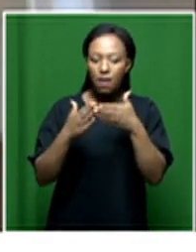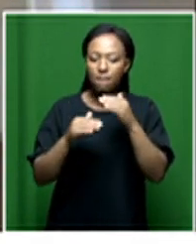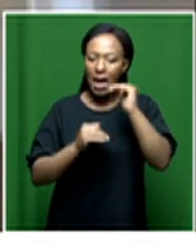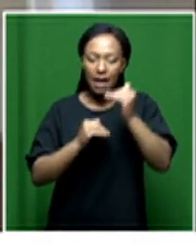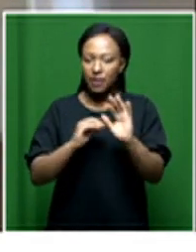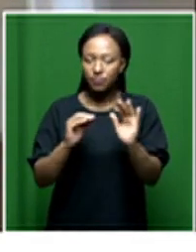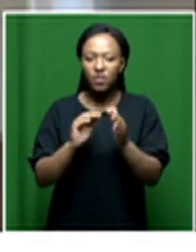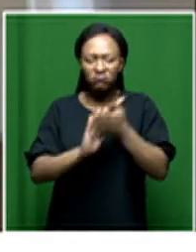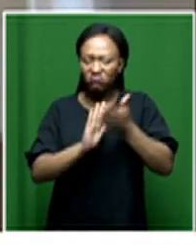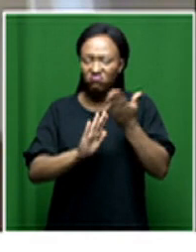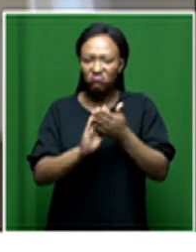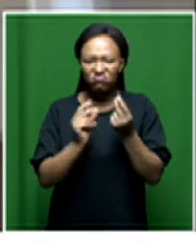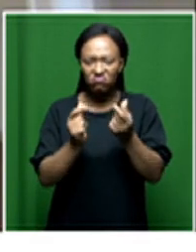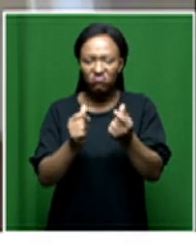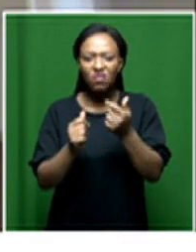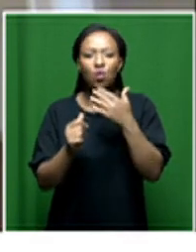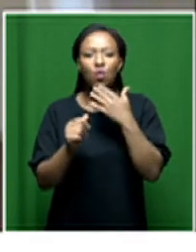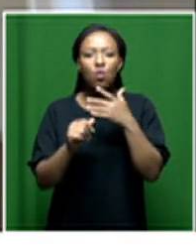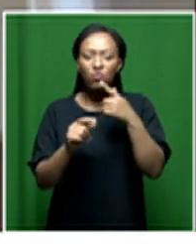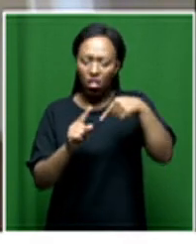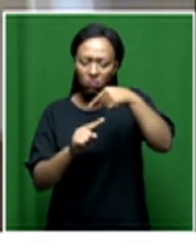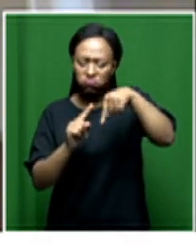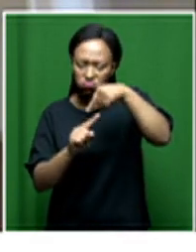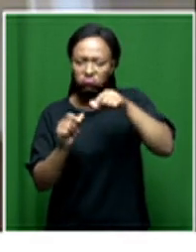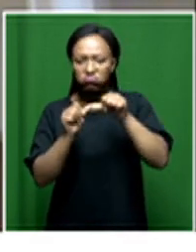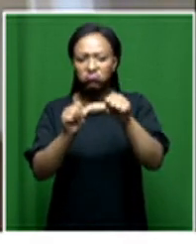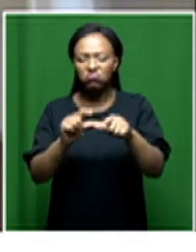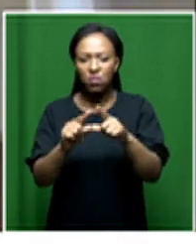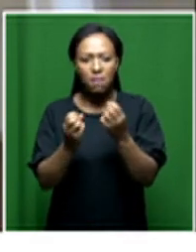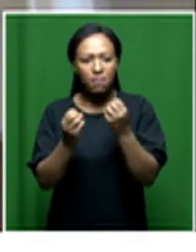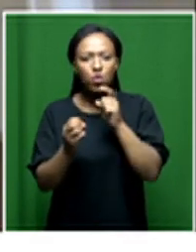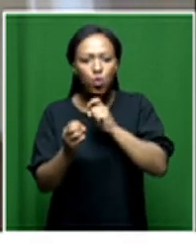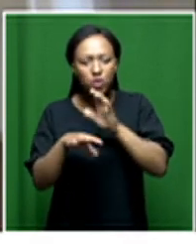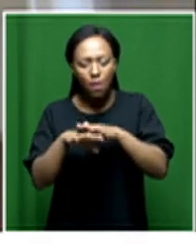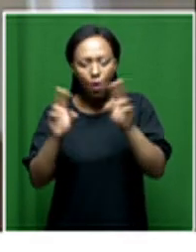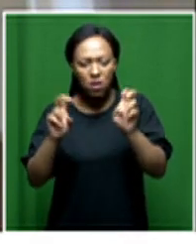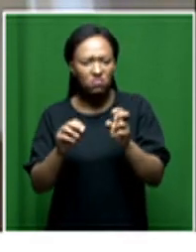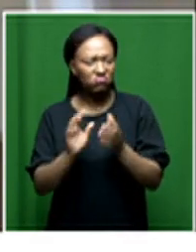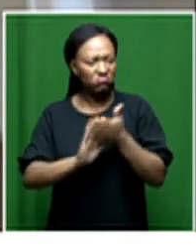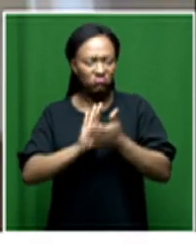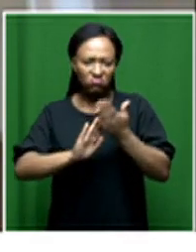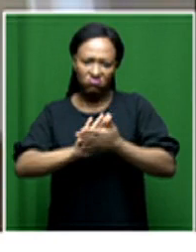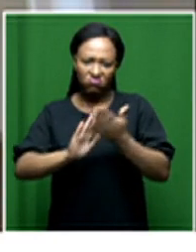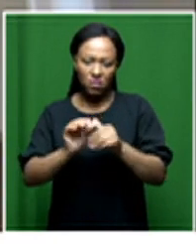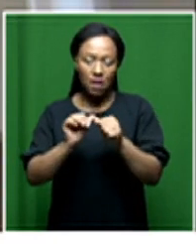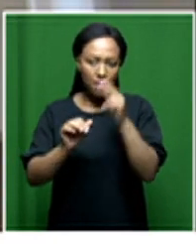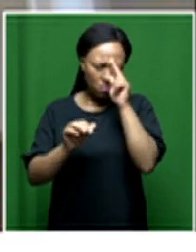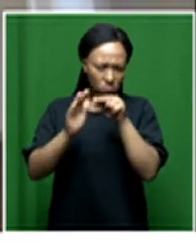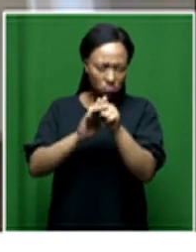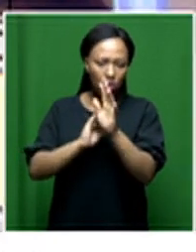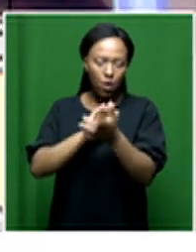download, in other words, the size of your circuit breaker, but you can use as much electricity as you like. And I predict that's going to